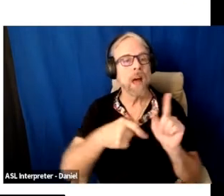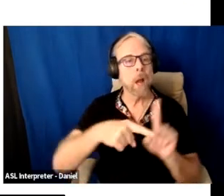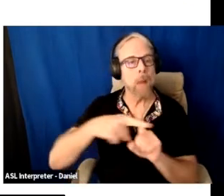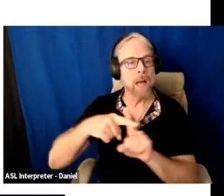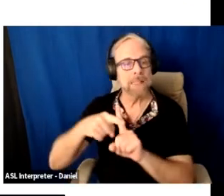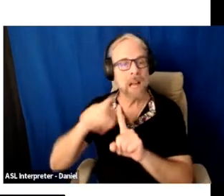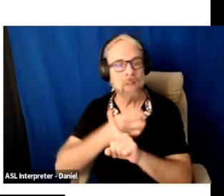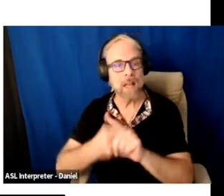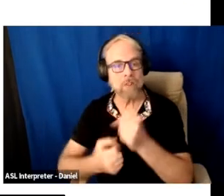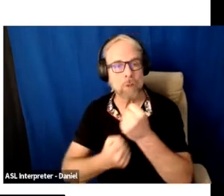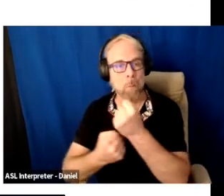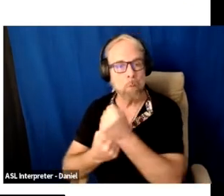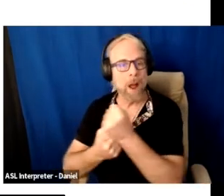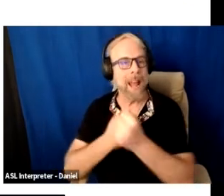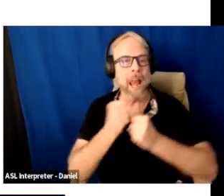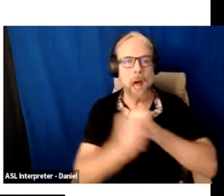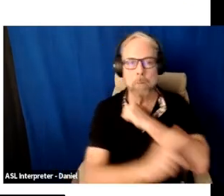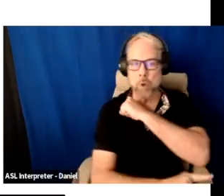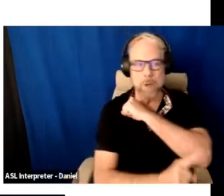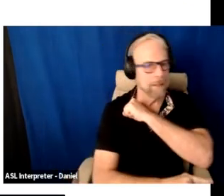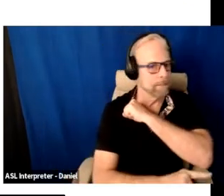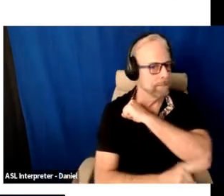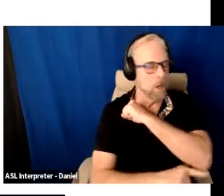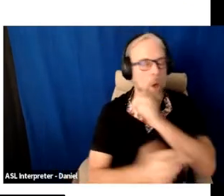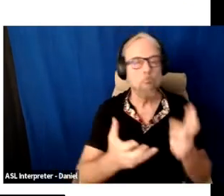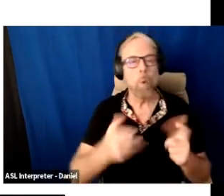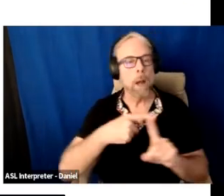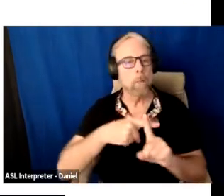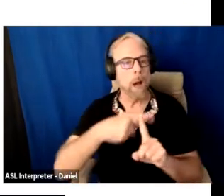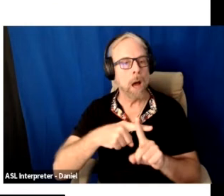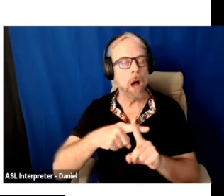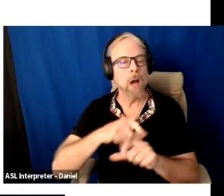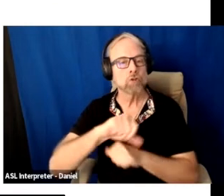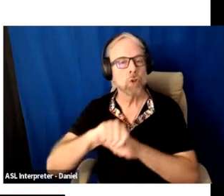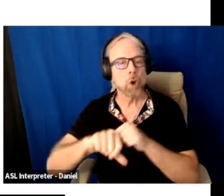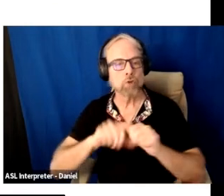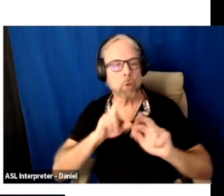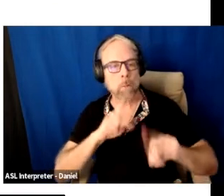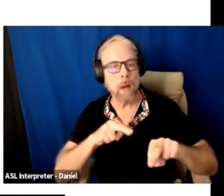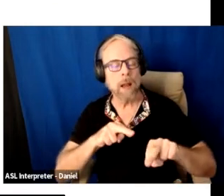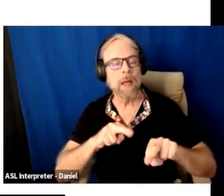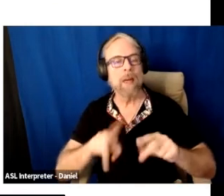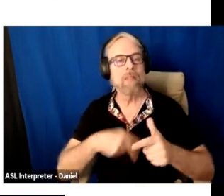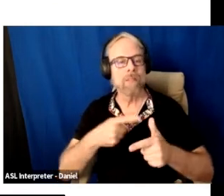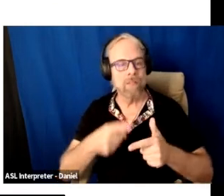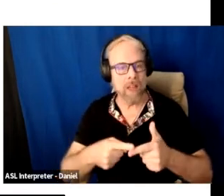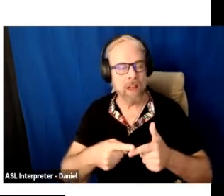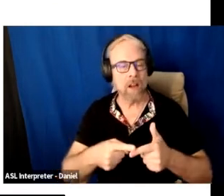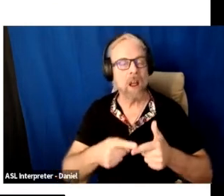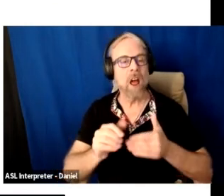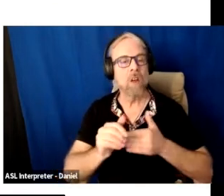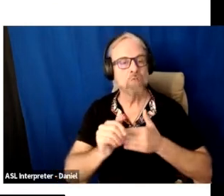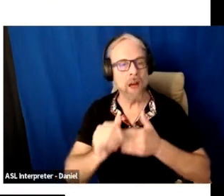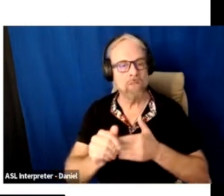supportive and not punitive. We want a positive social response in order to drive forward